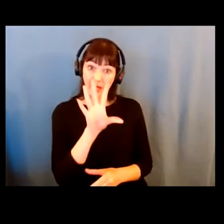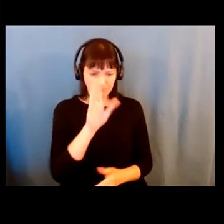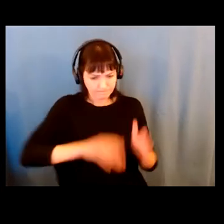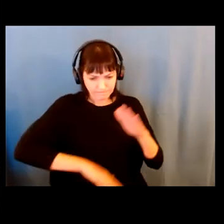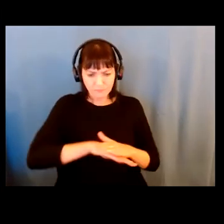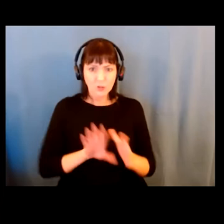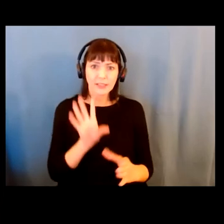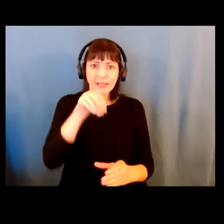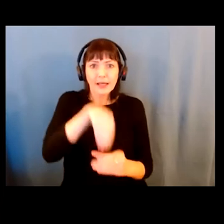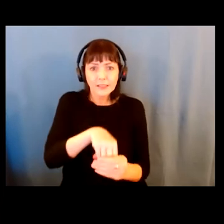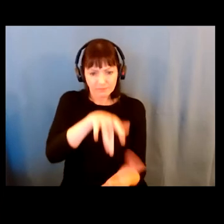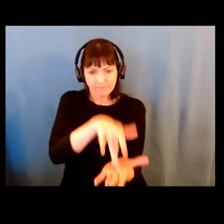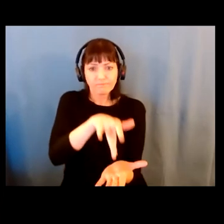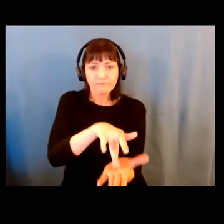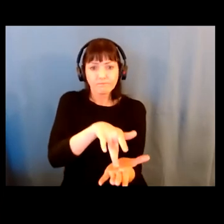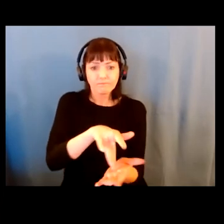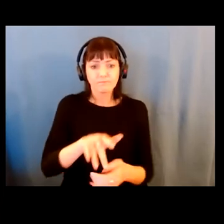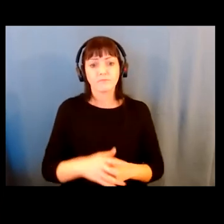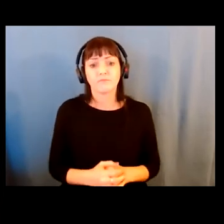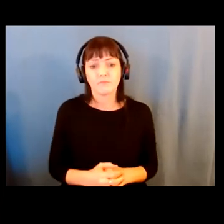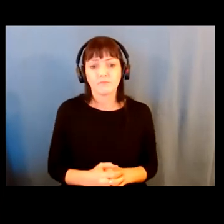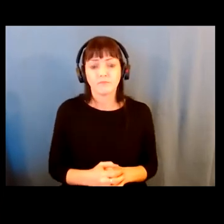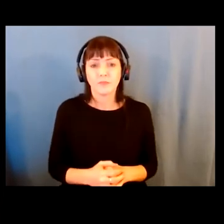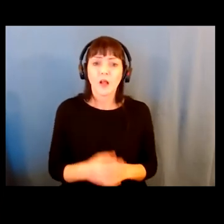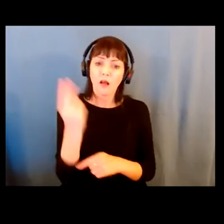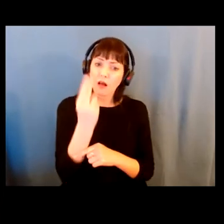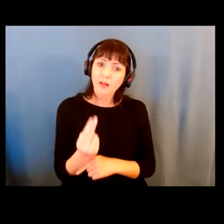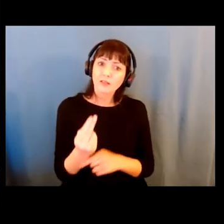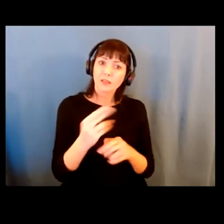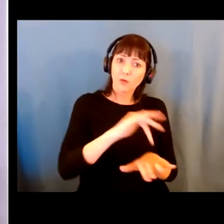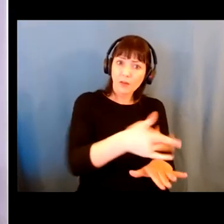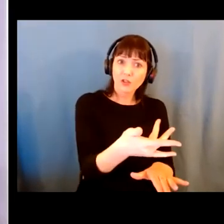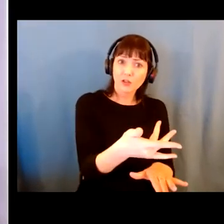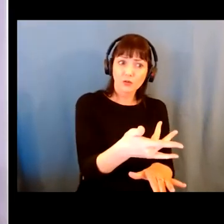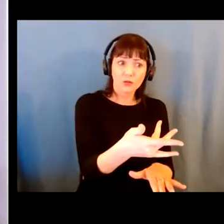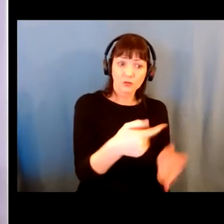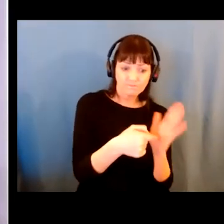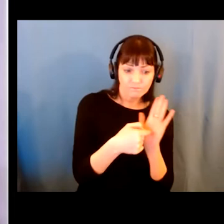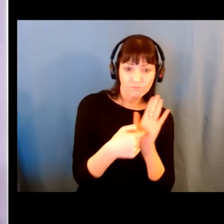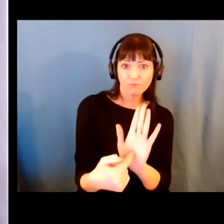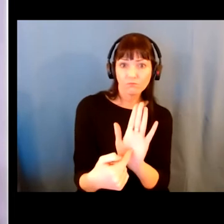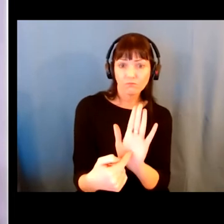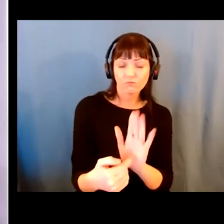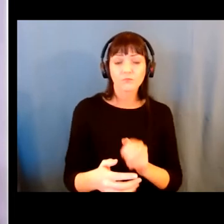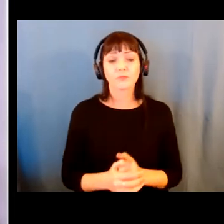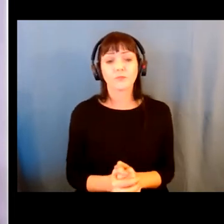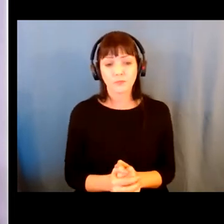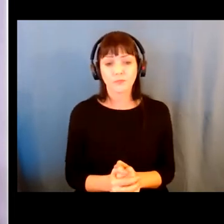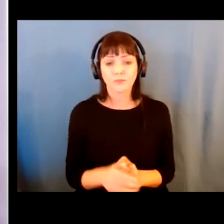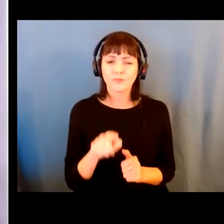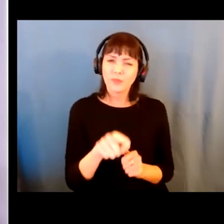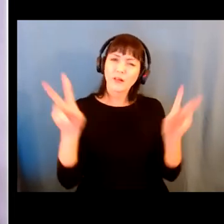sector professionals responsive to the well-being of disabled people? The slogan "Nothing about us without us" appears